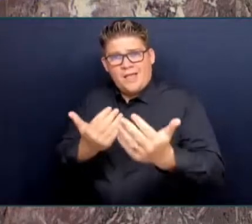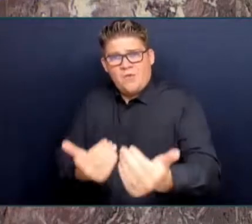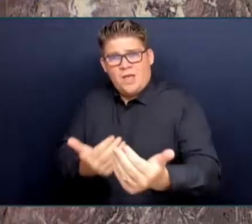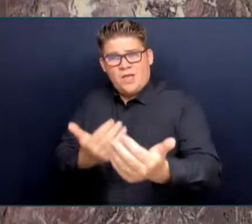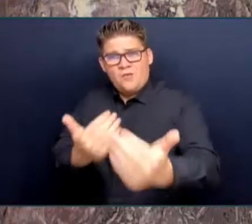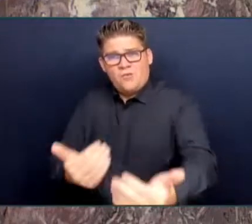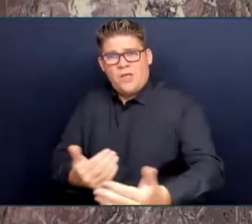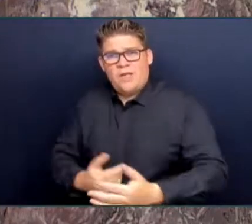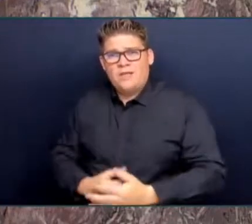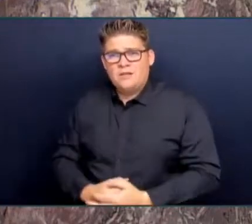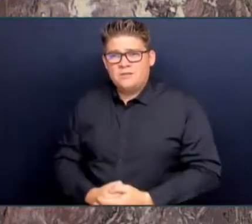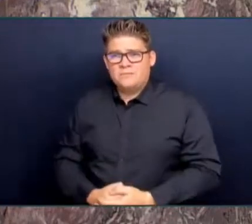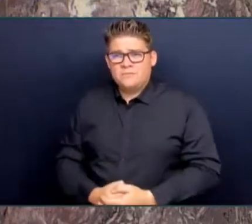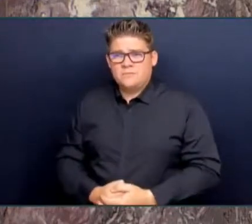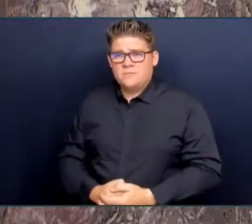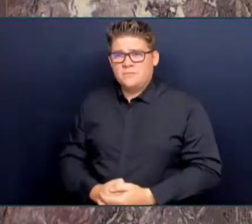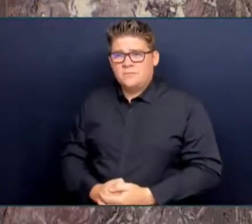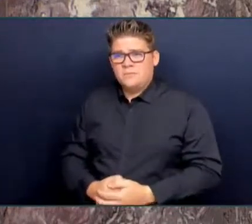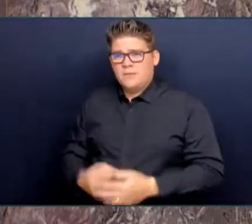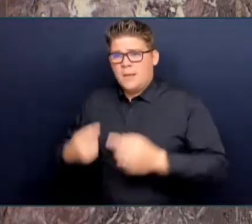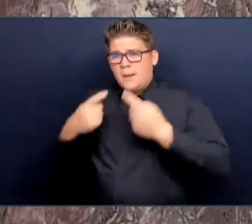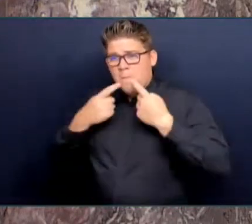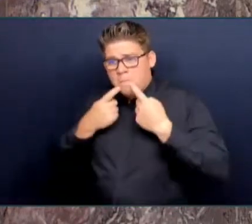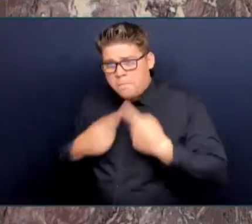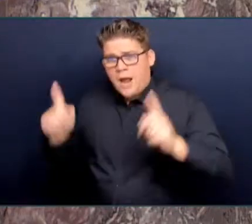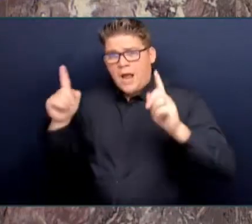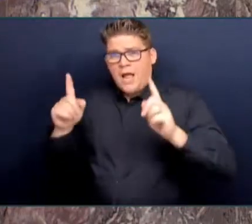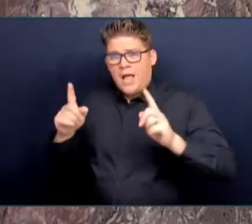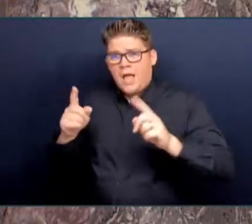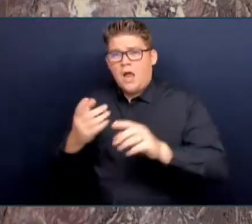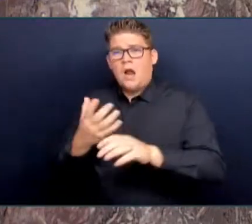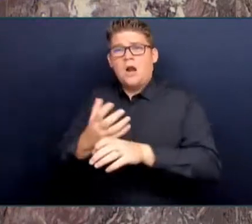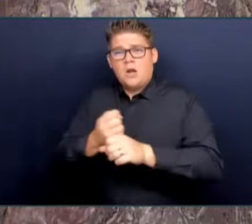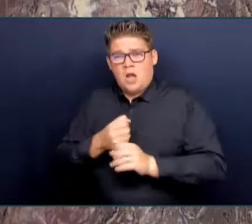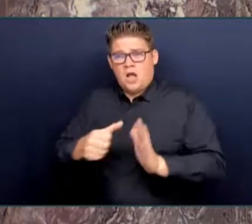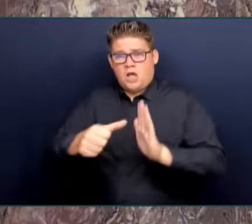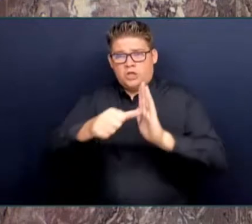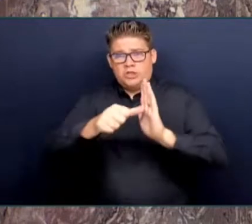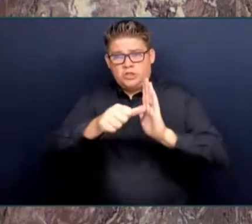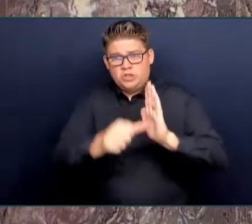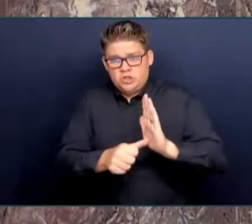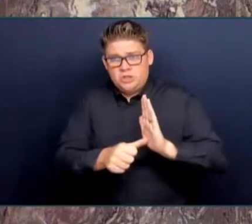had grown so significantly that she was now stage 4.